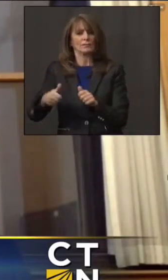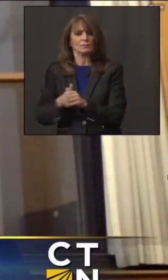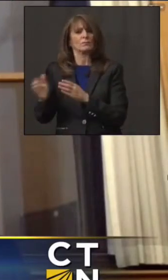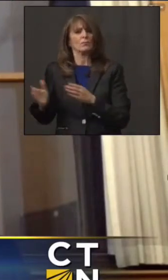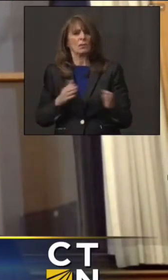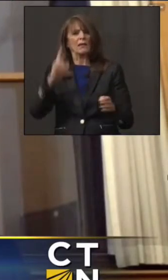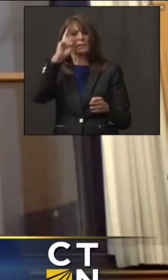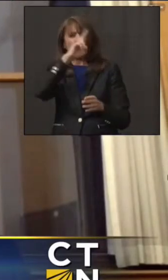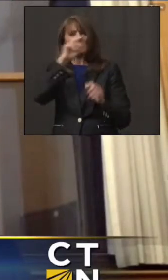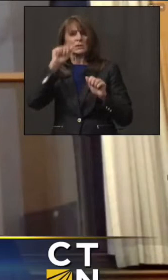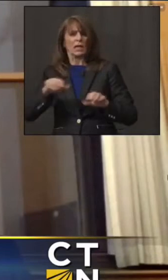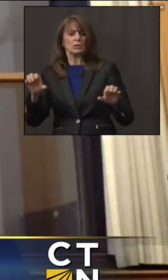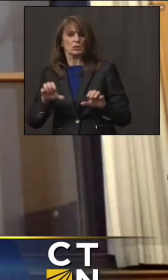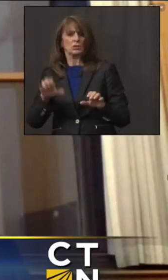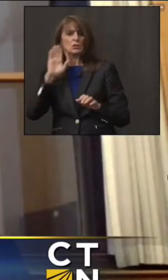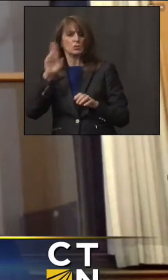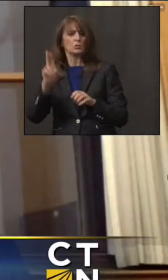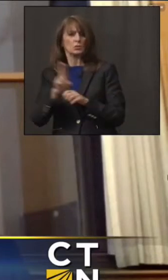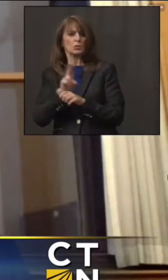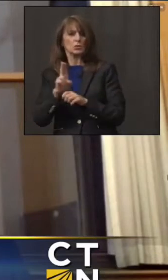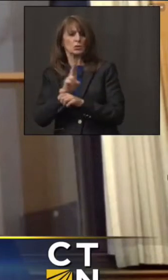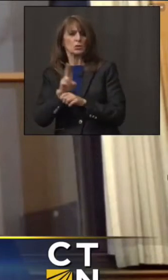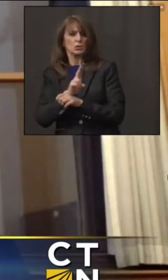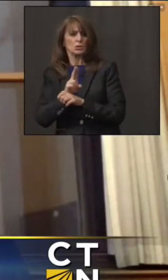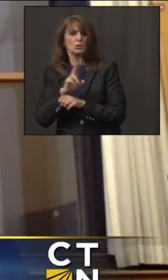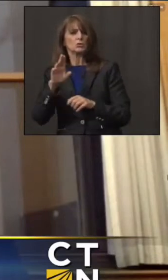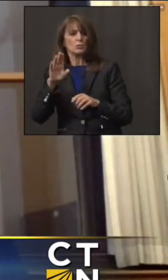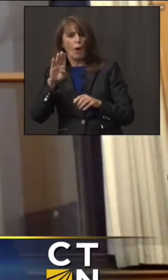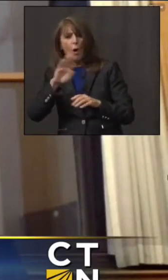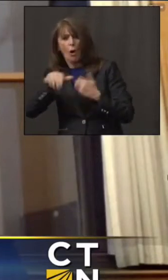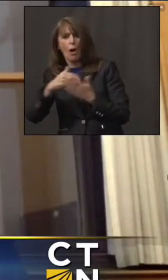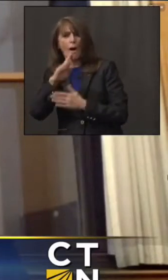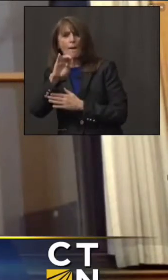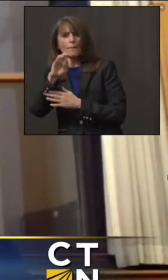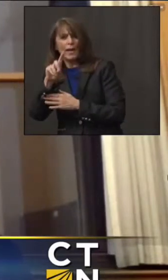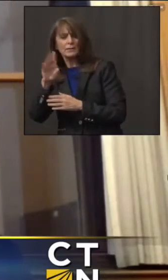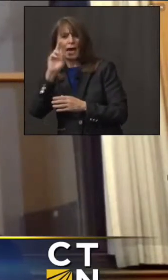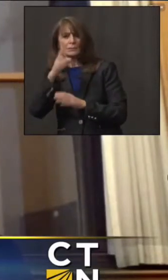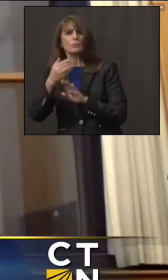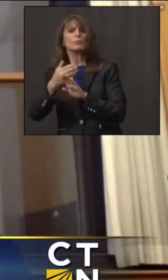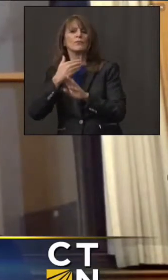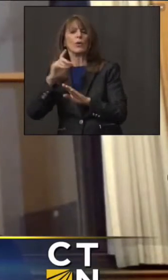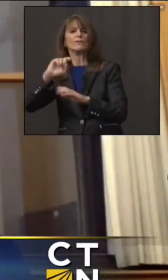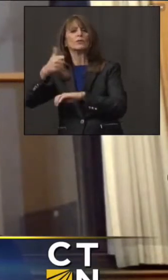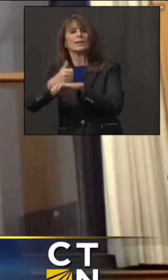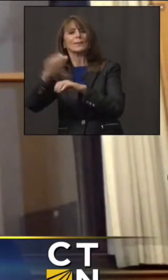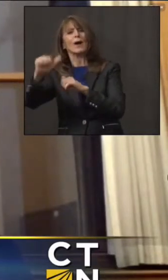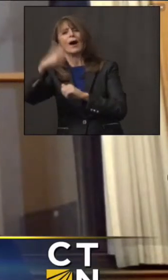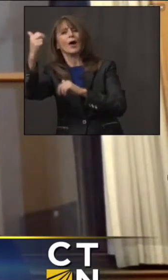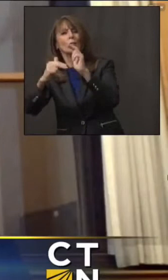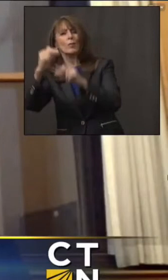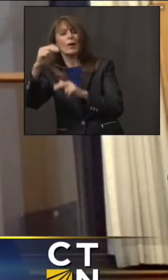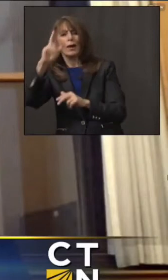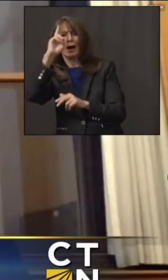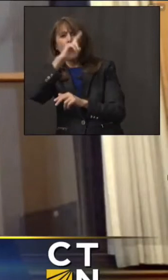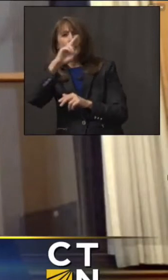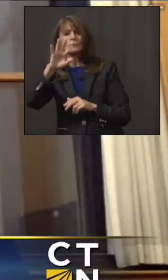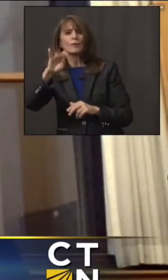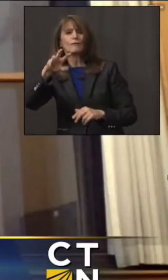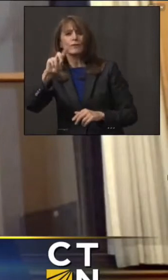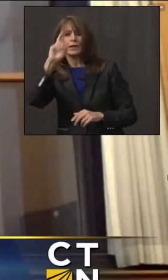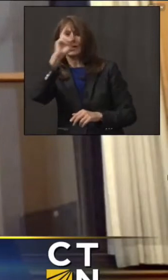start to curtail and continue to use the beds they have in their hospitals before we get to the field hospital setup. So we're not into that phase